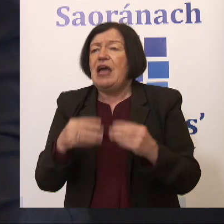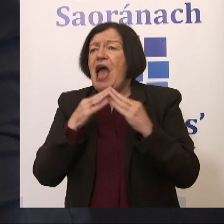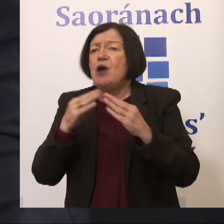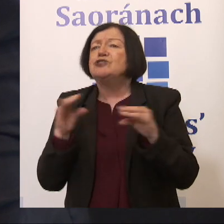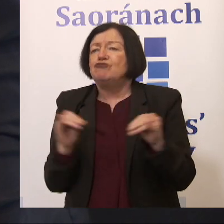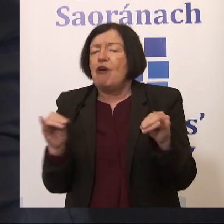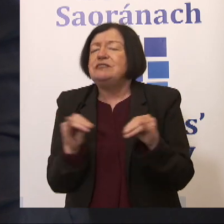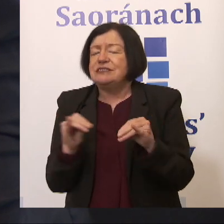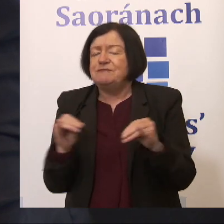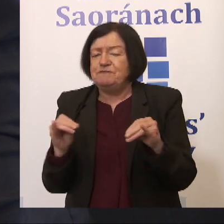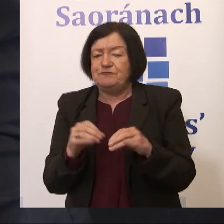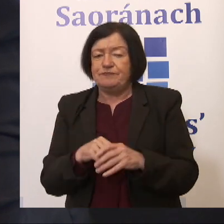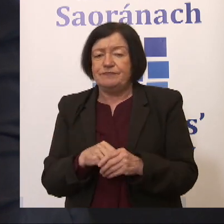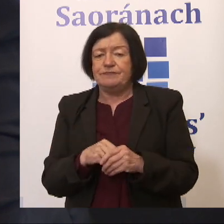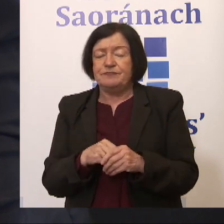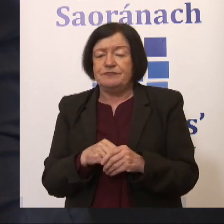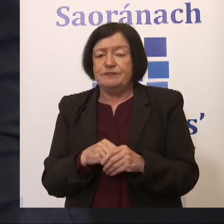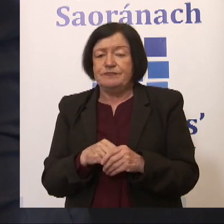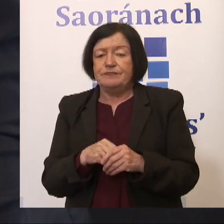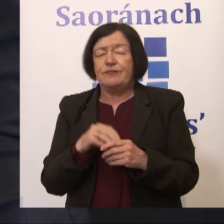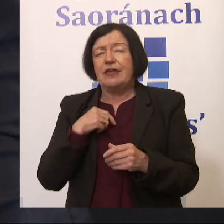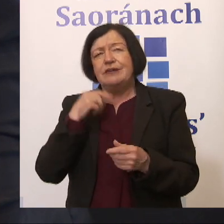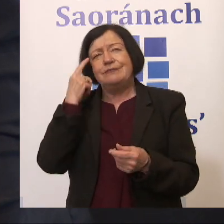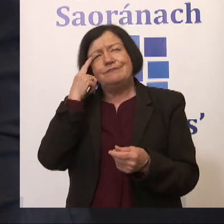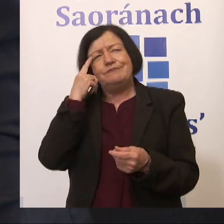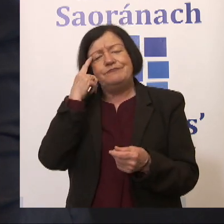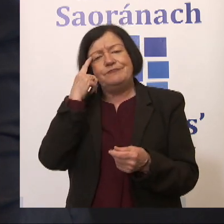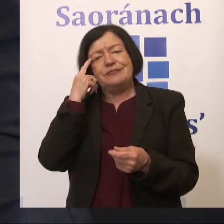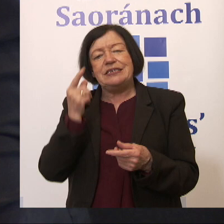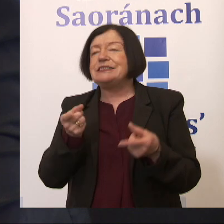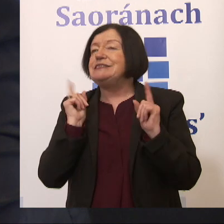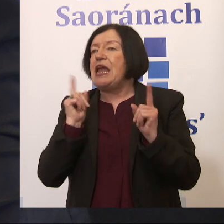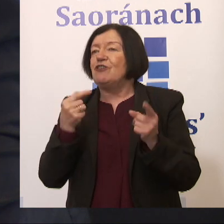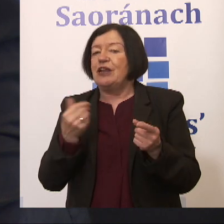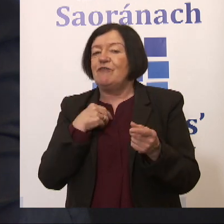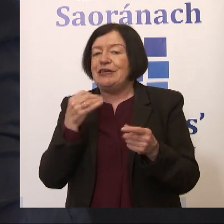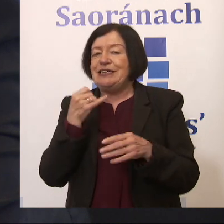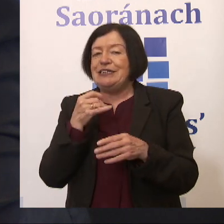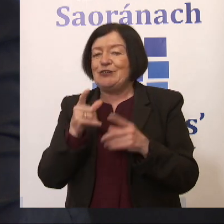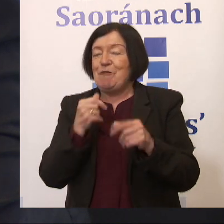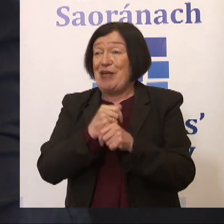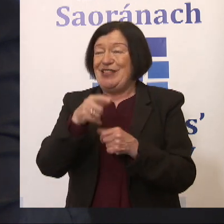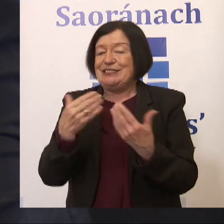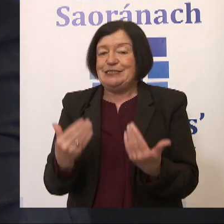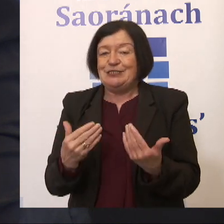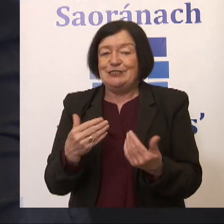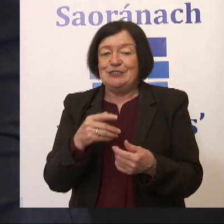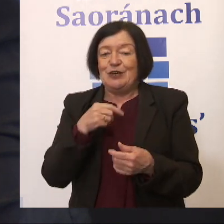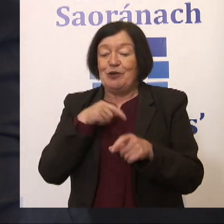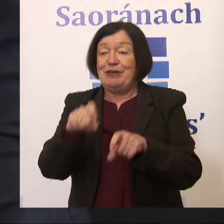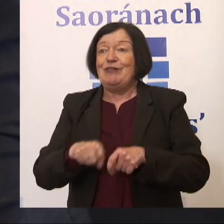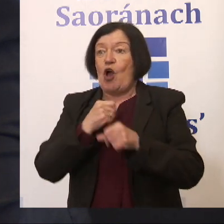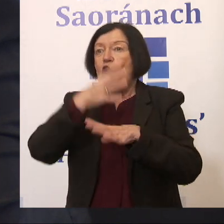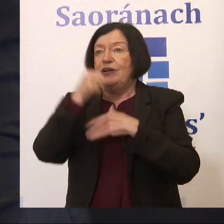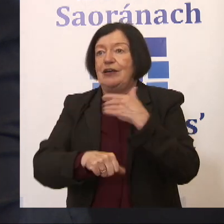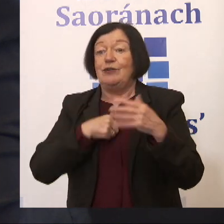crisis. I would say it's very dangerous now if I get into this because we will literally be here all day, so I'm going to